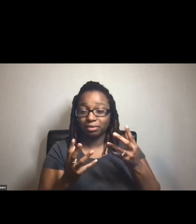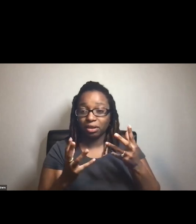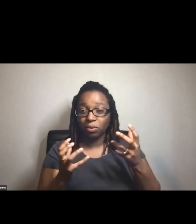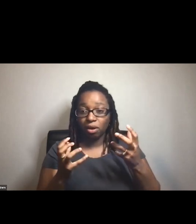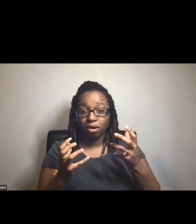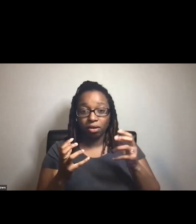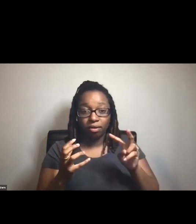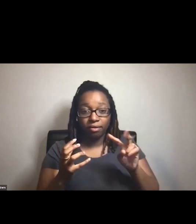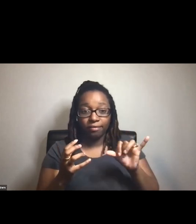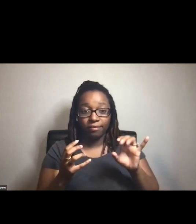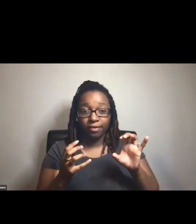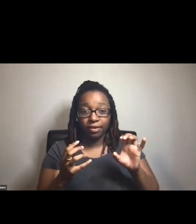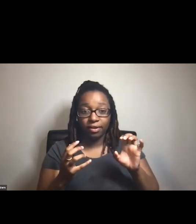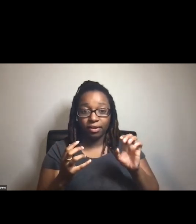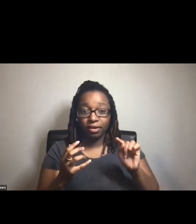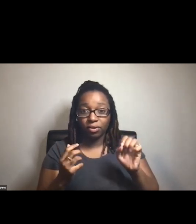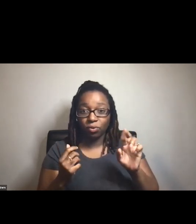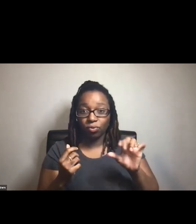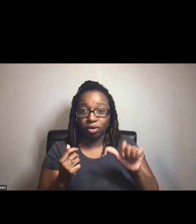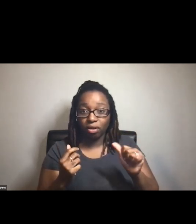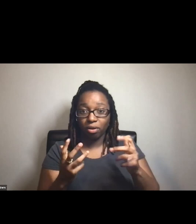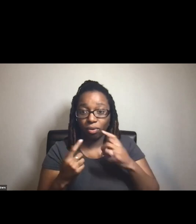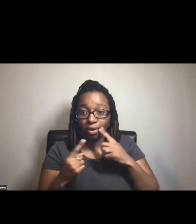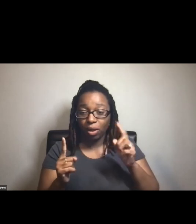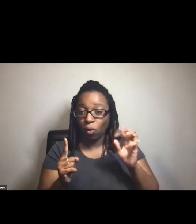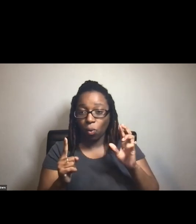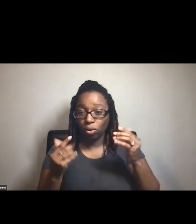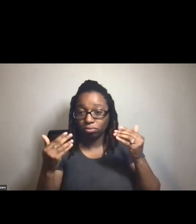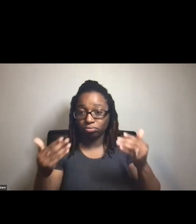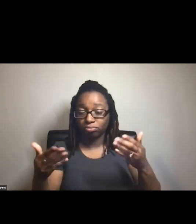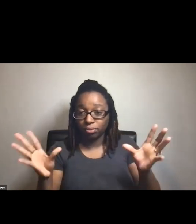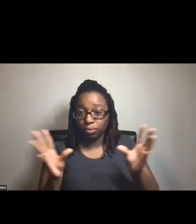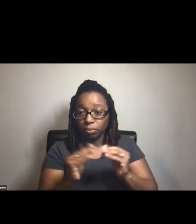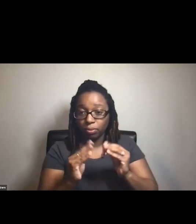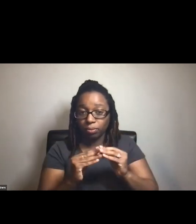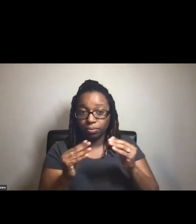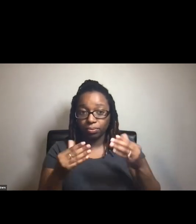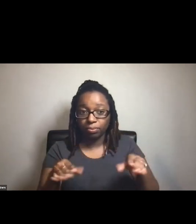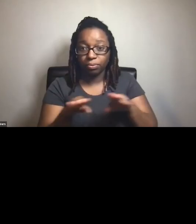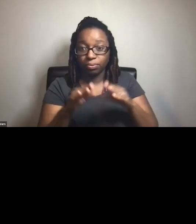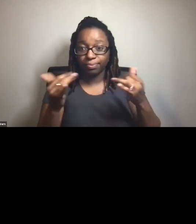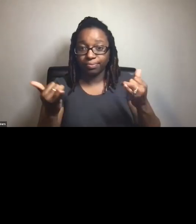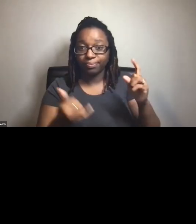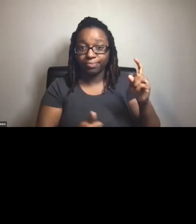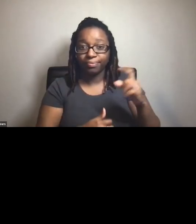Victoria, would you like to make an announcement or we can close the session, I guess?